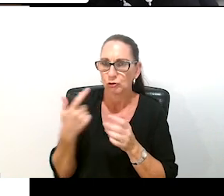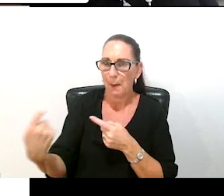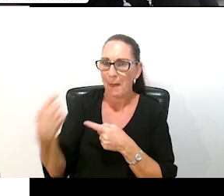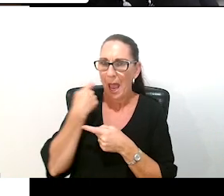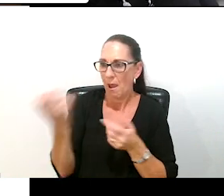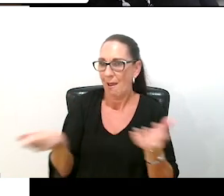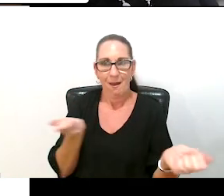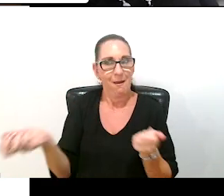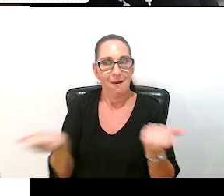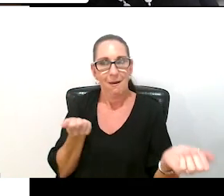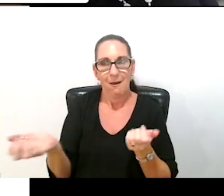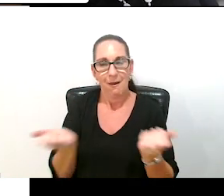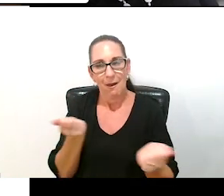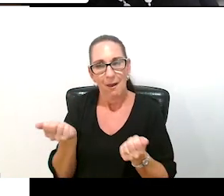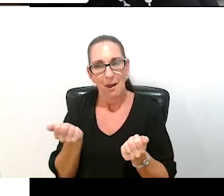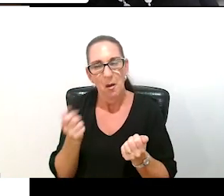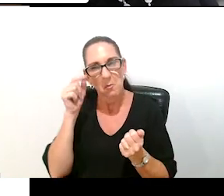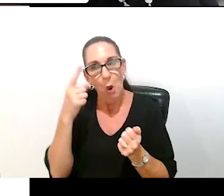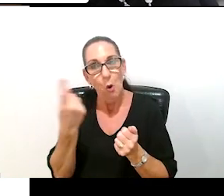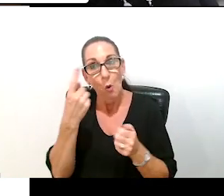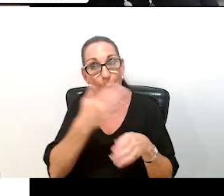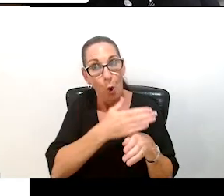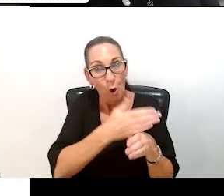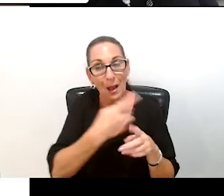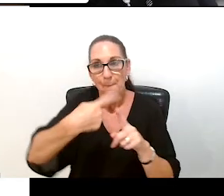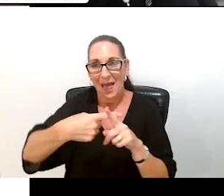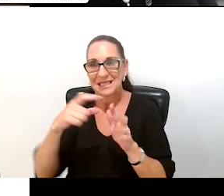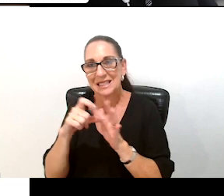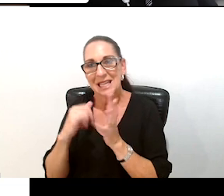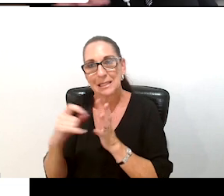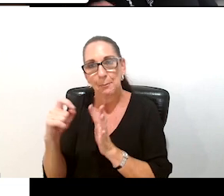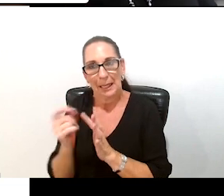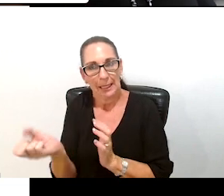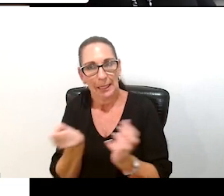who works and also receives a disability support pension.